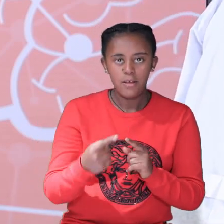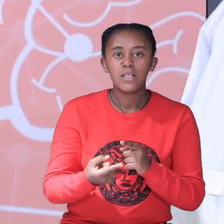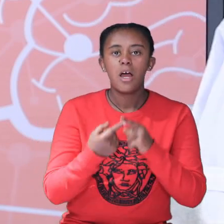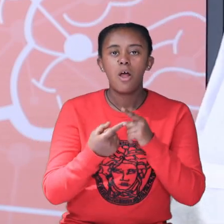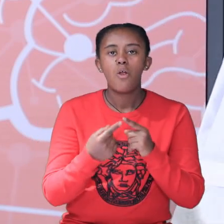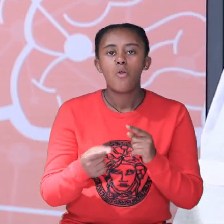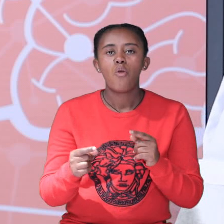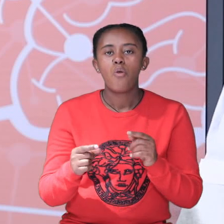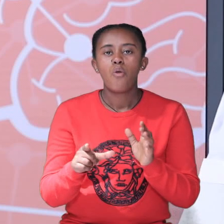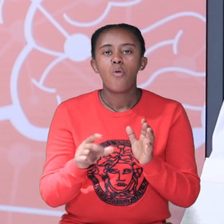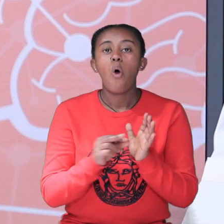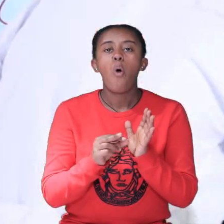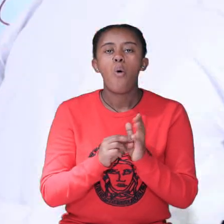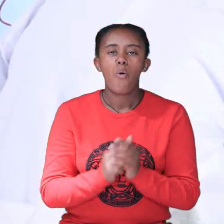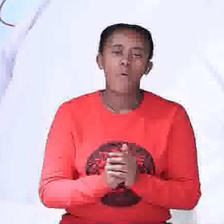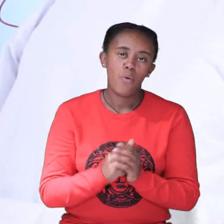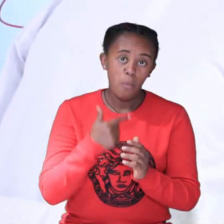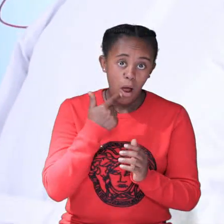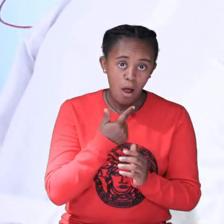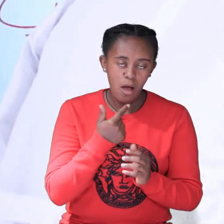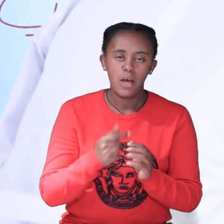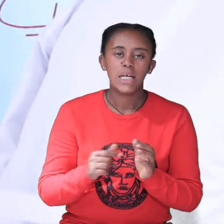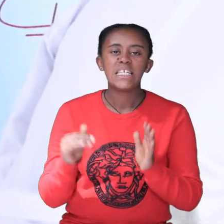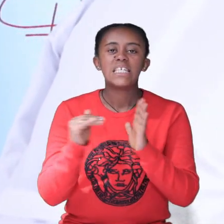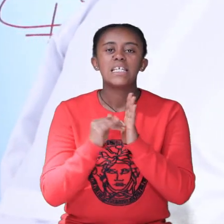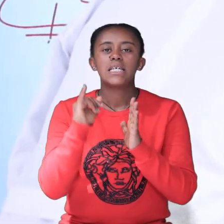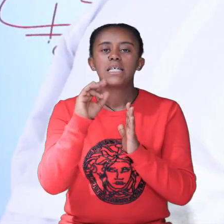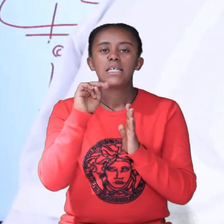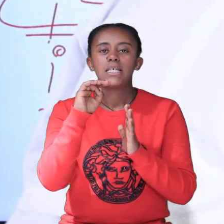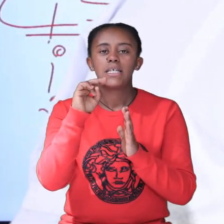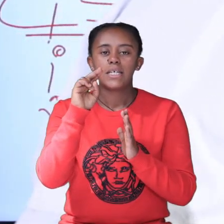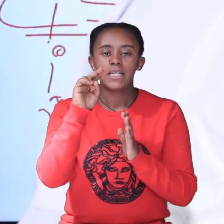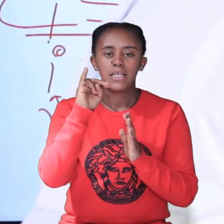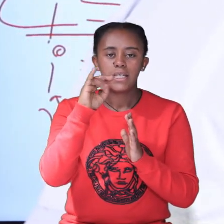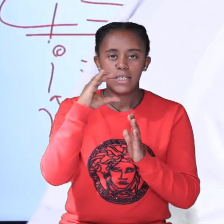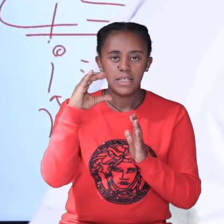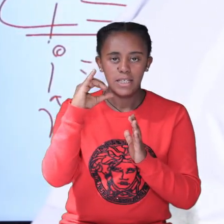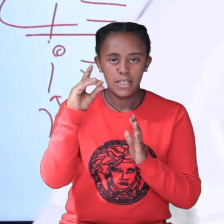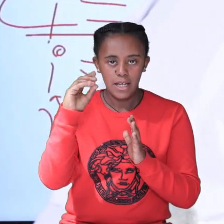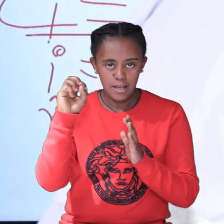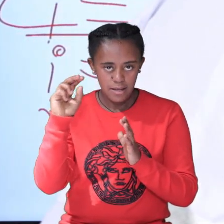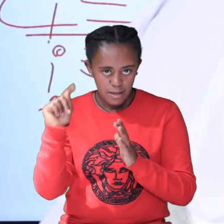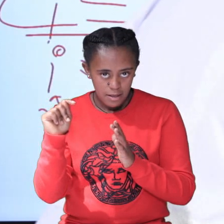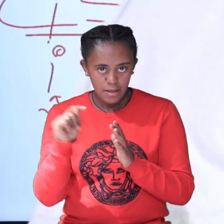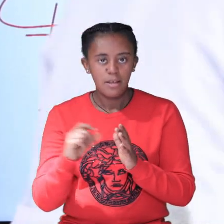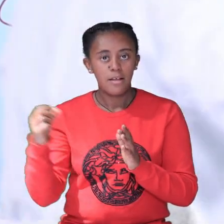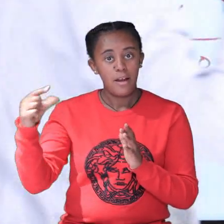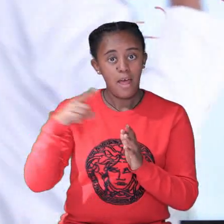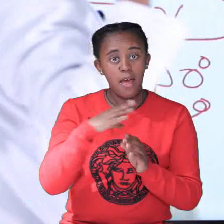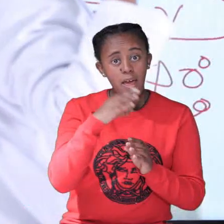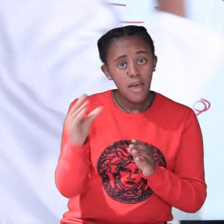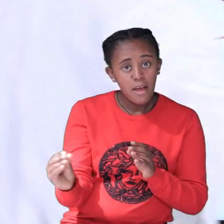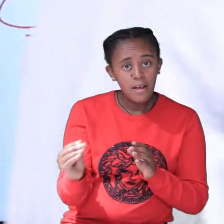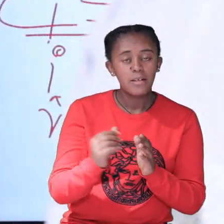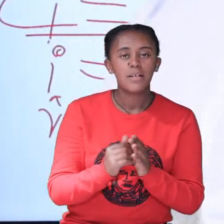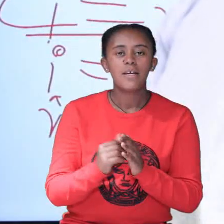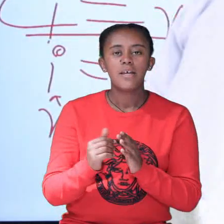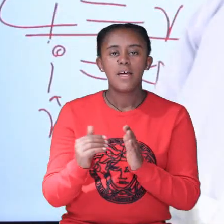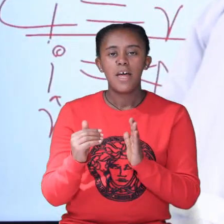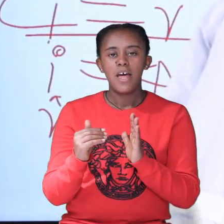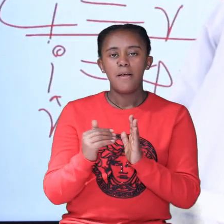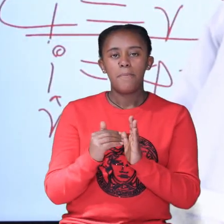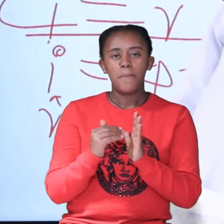law of angle of reflection. And the next is the incidence ray.